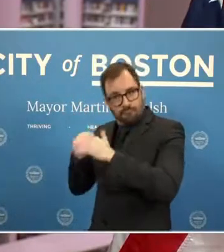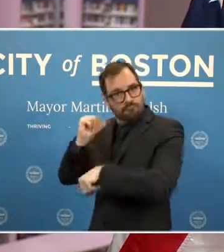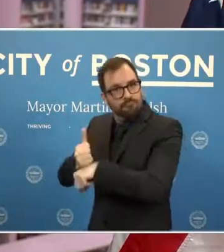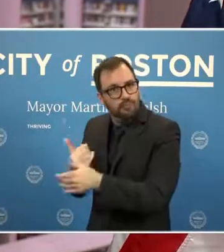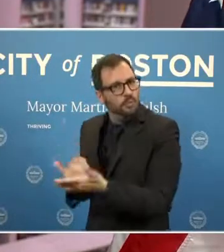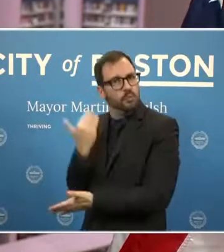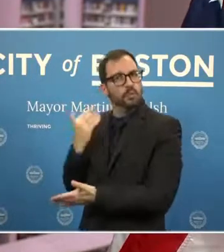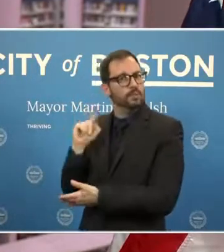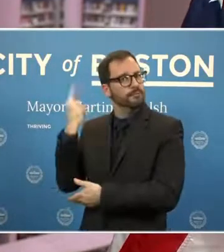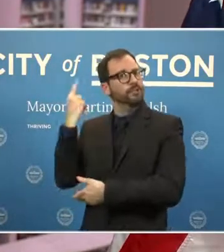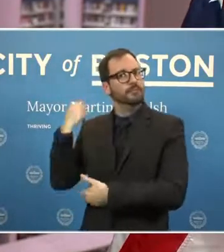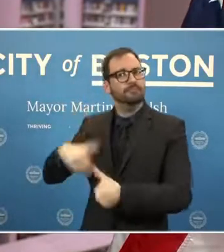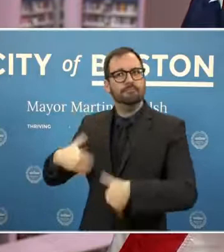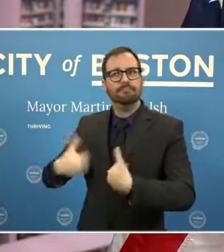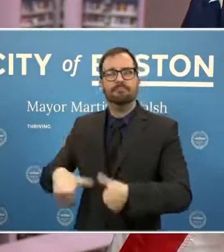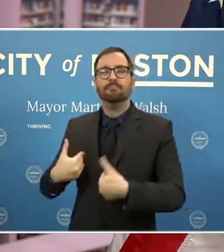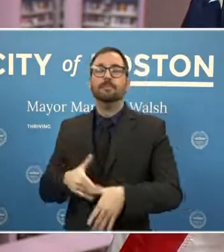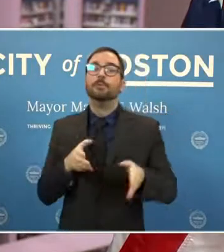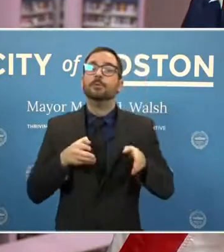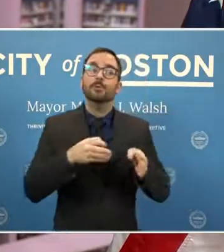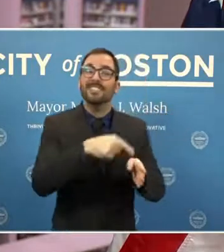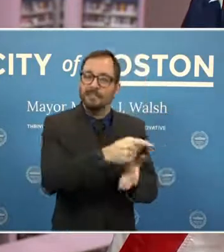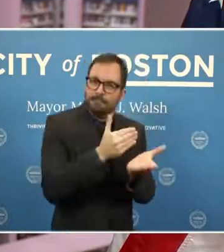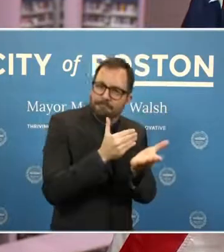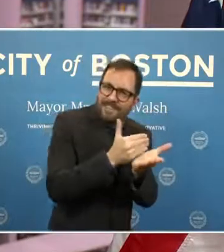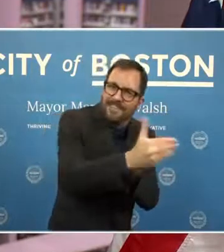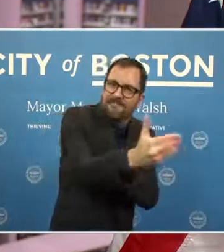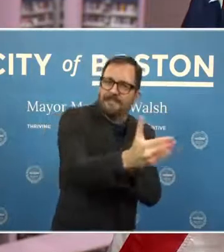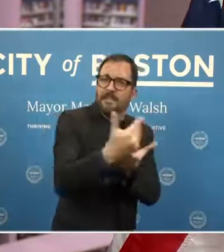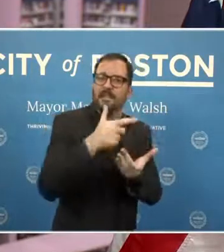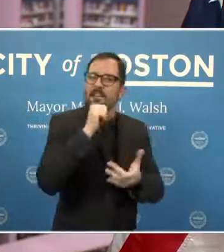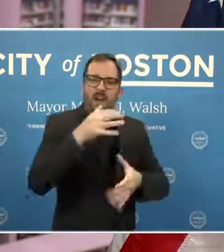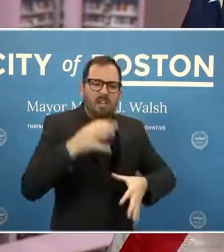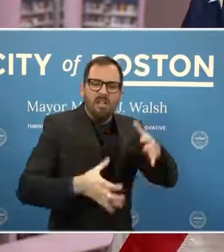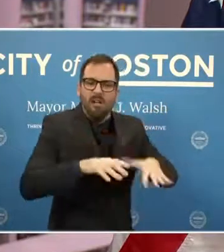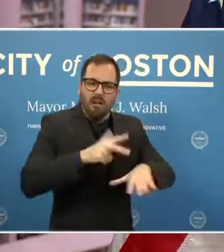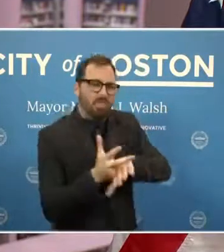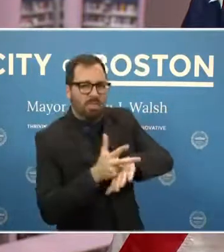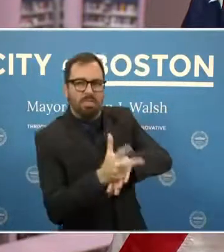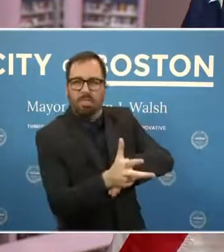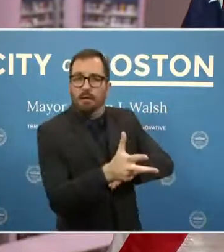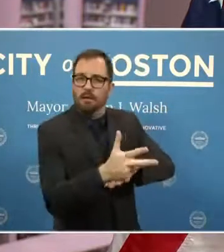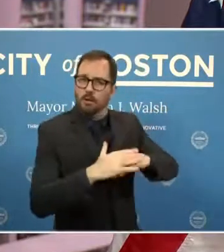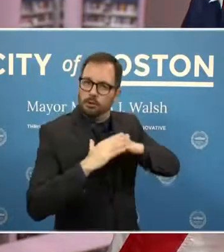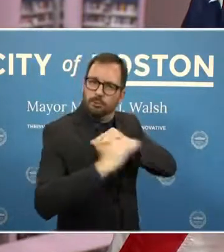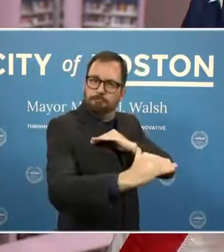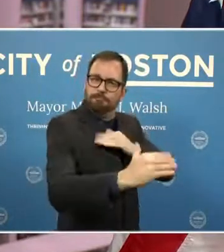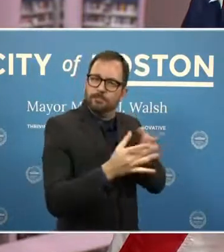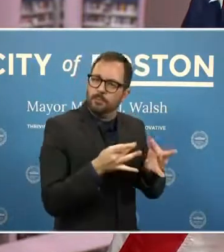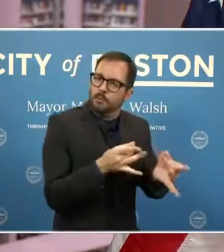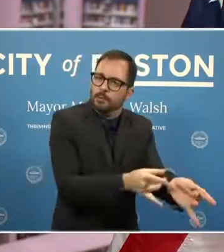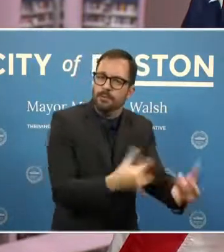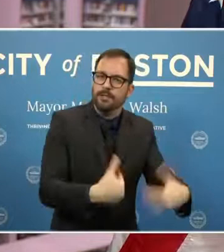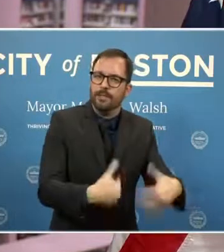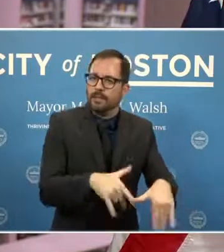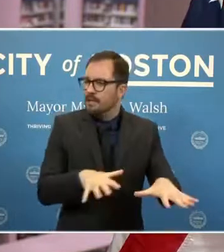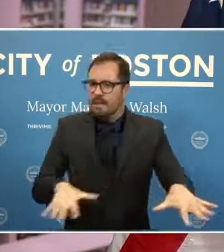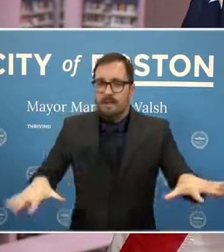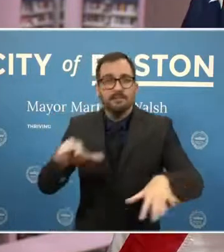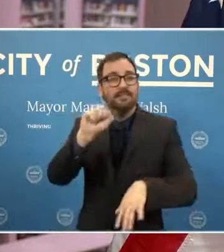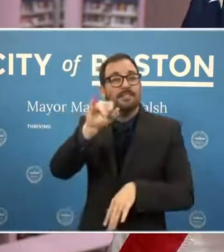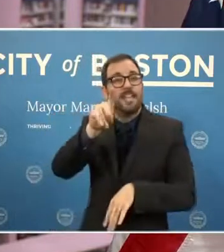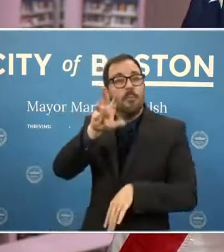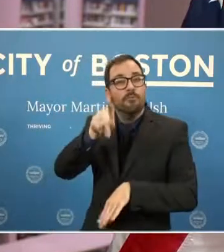lanes. To top it off, we'll complete the first full makeover of City Hall Plaza since it was built